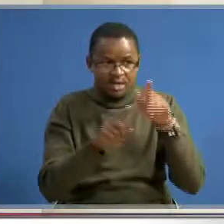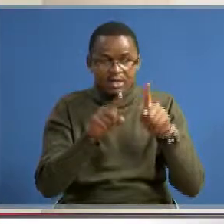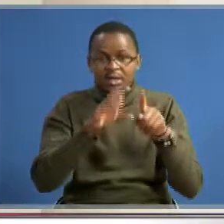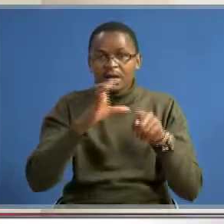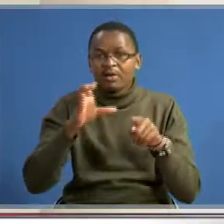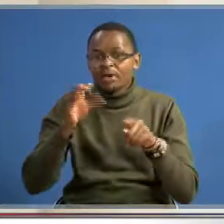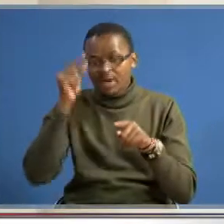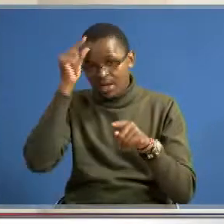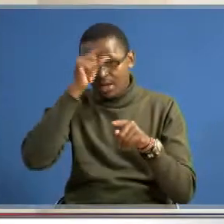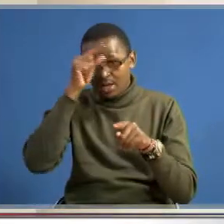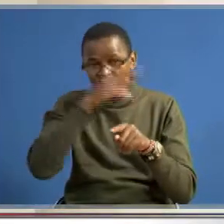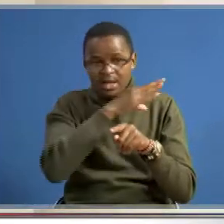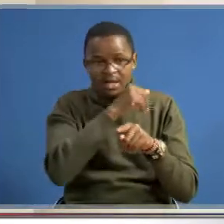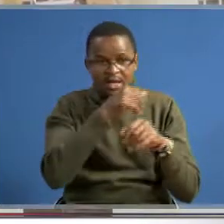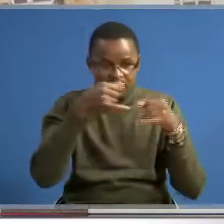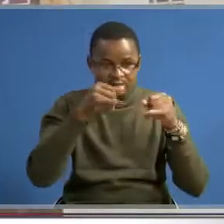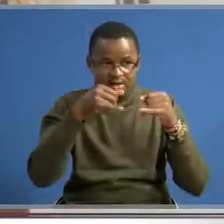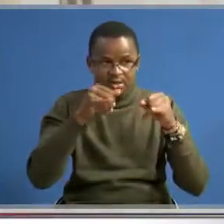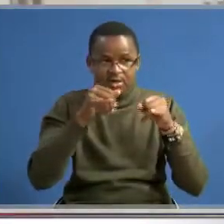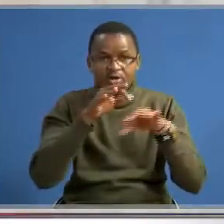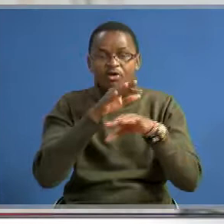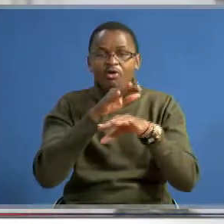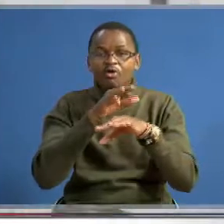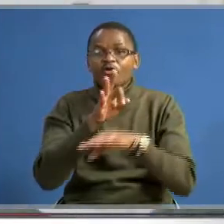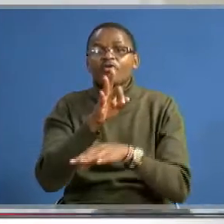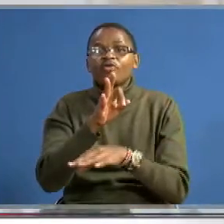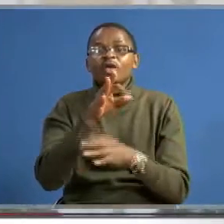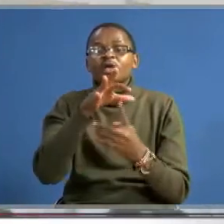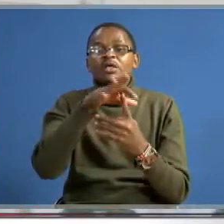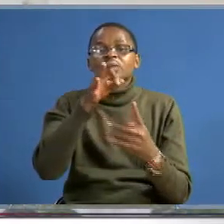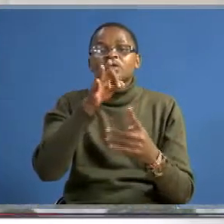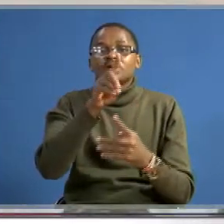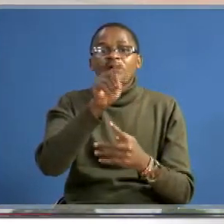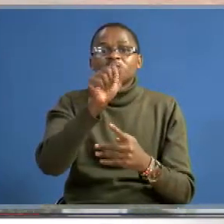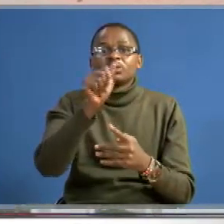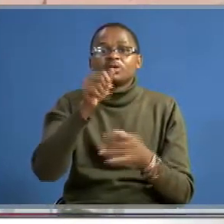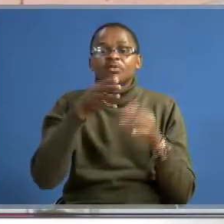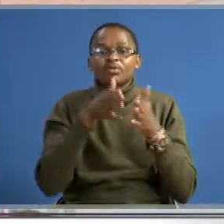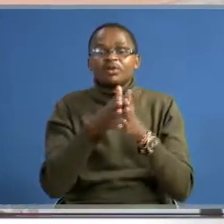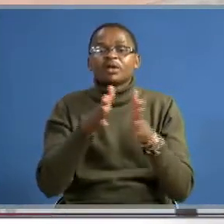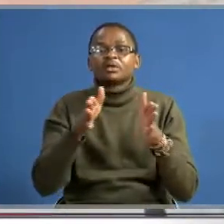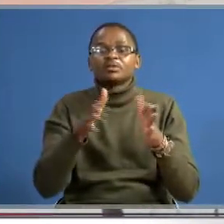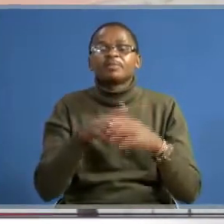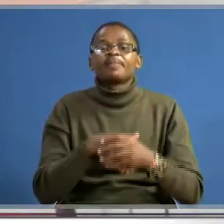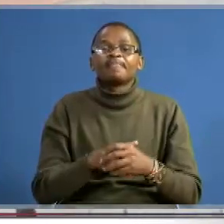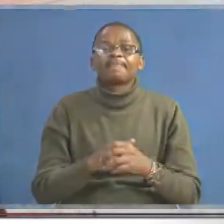county governments and the implementation of the national spatial data infrastructure.